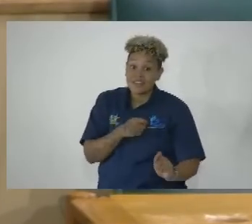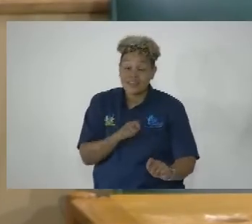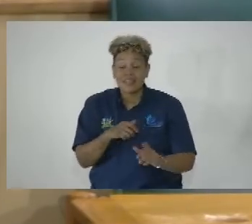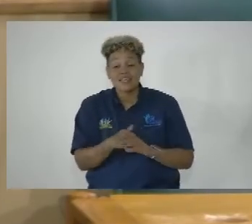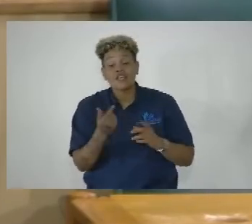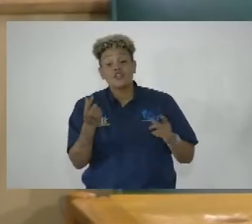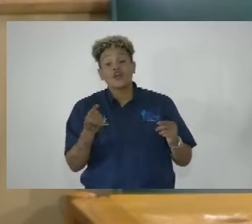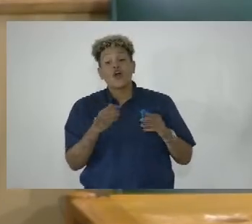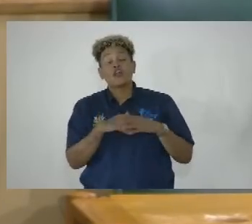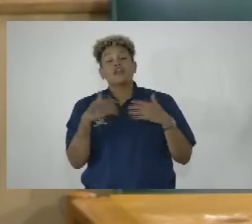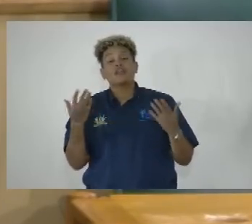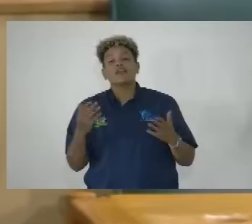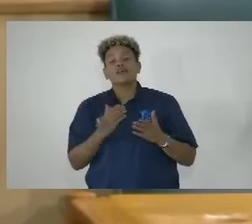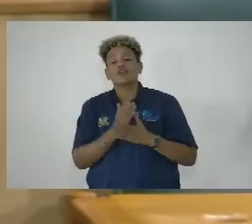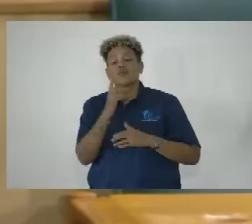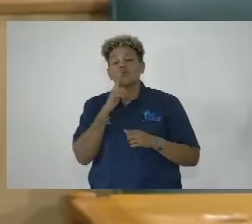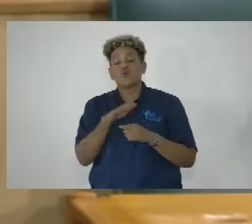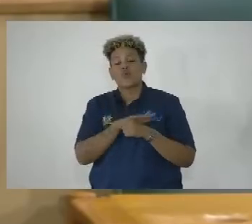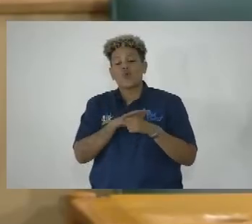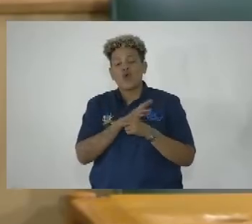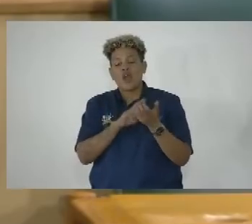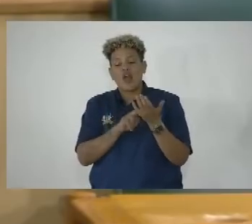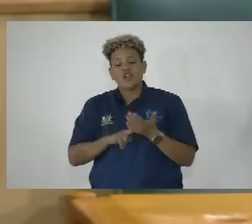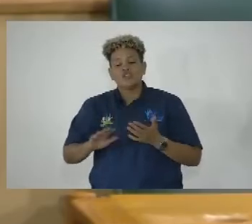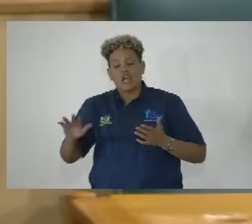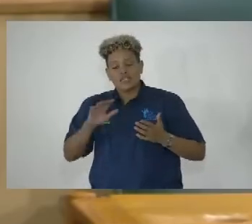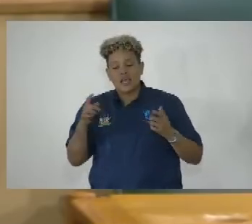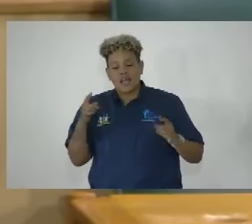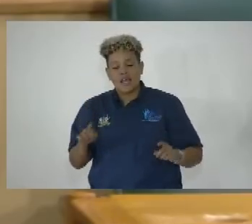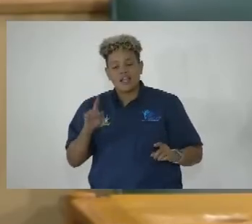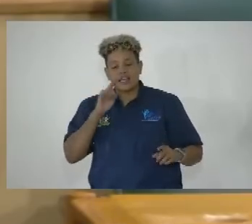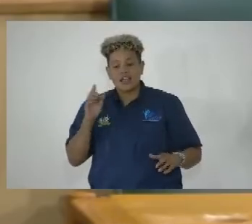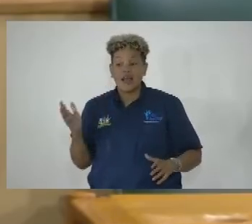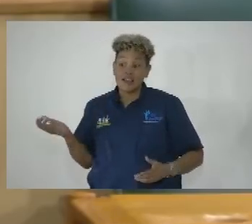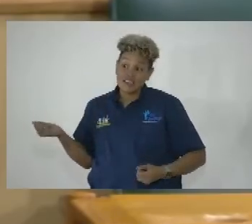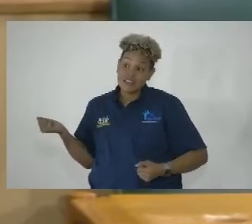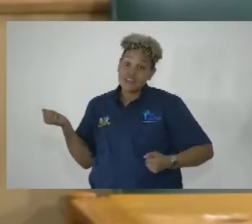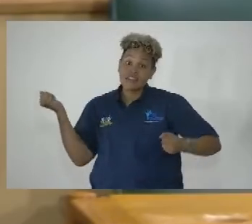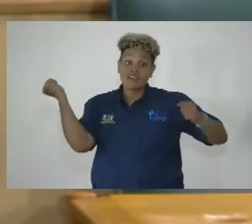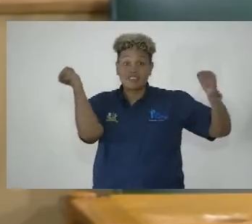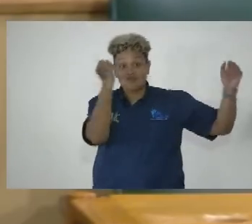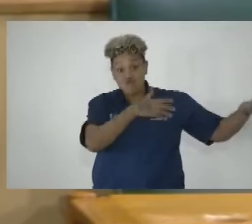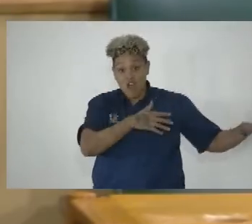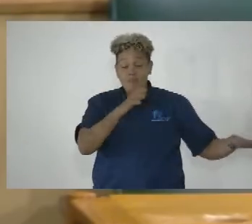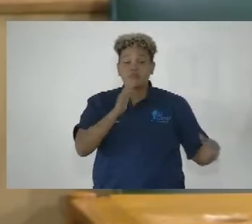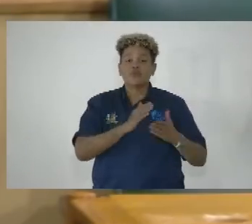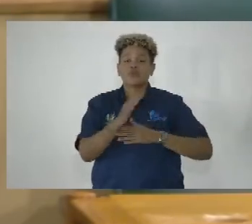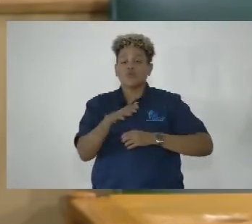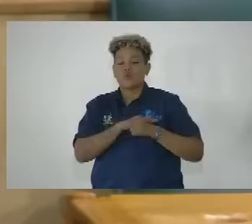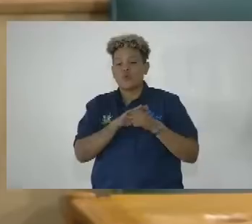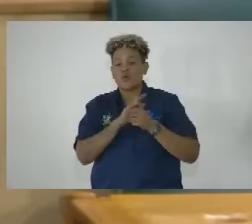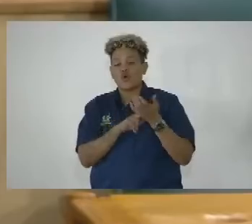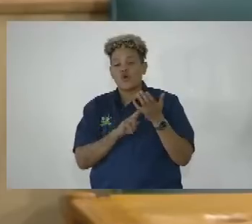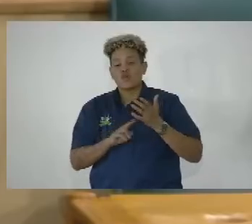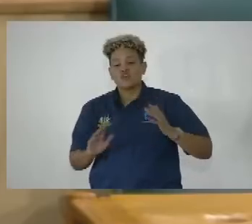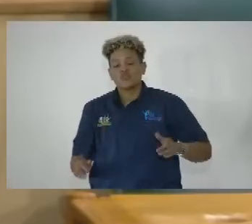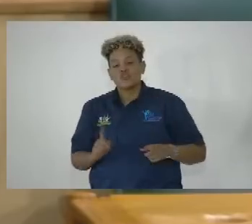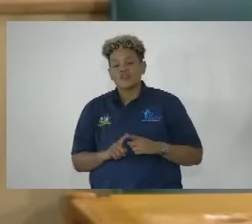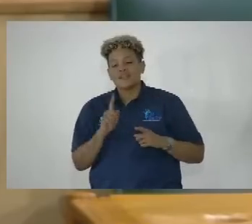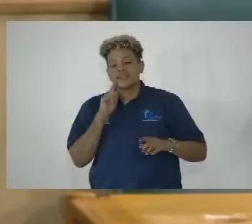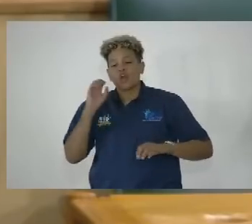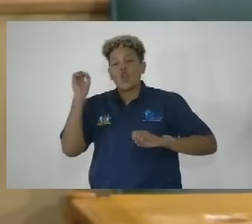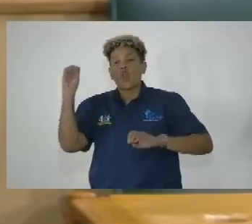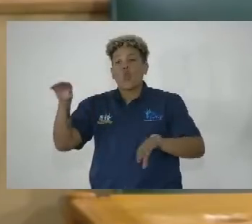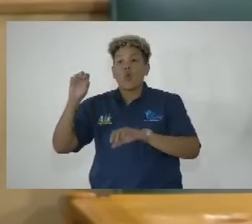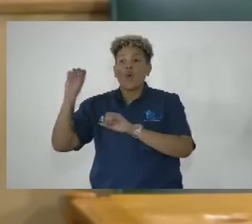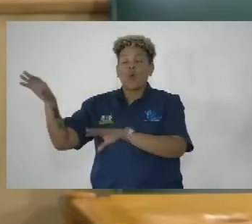done by local contractors. The haulage is done by local contractors. The loading is